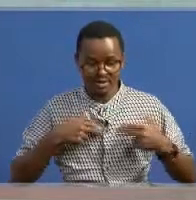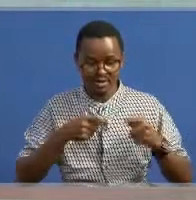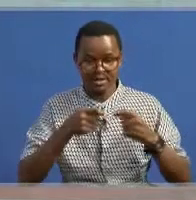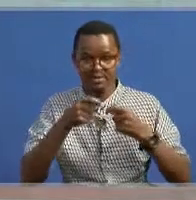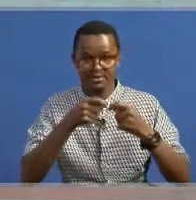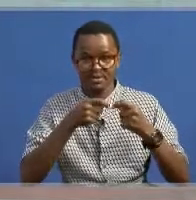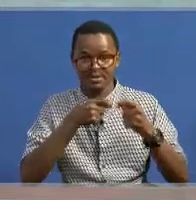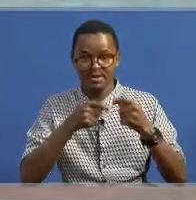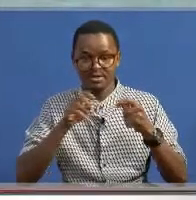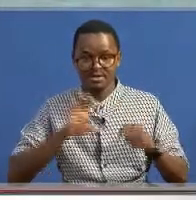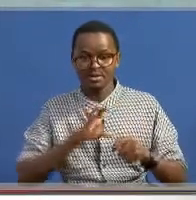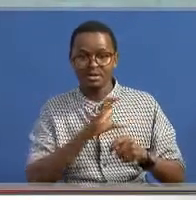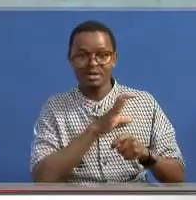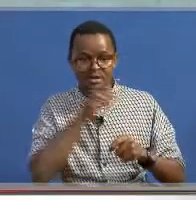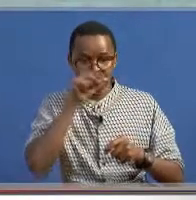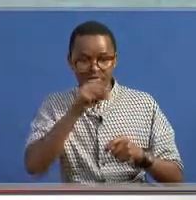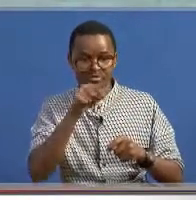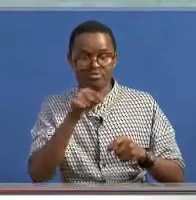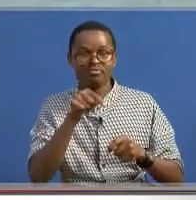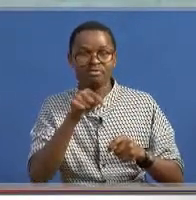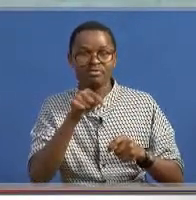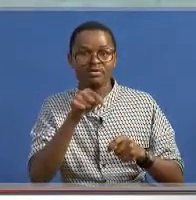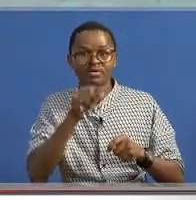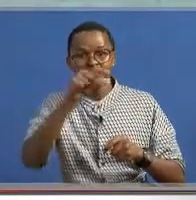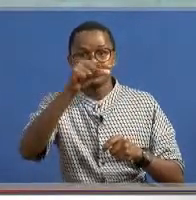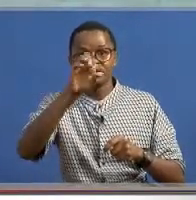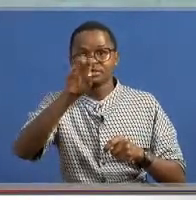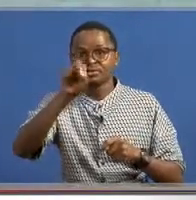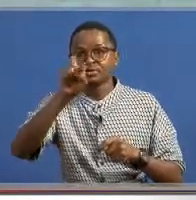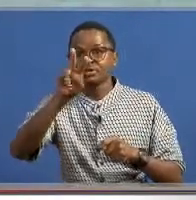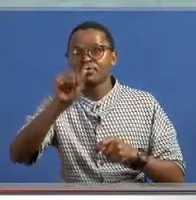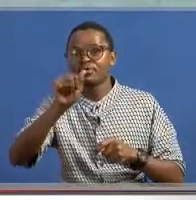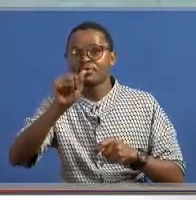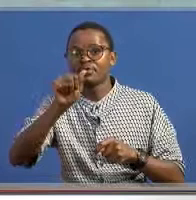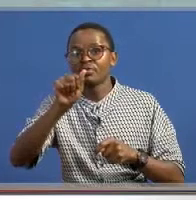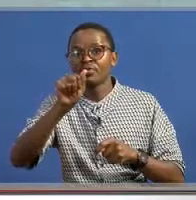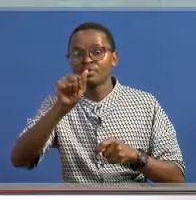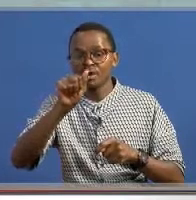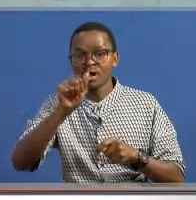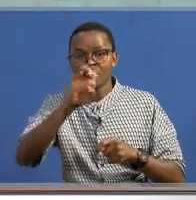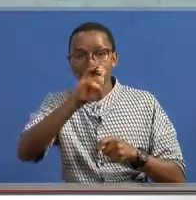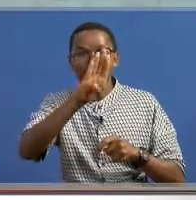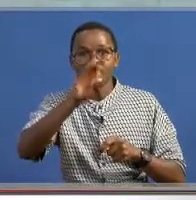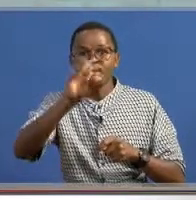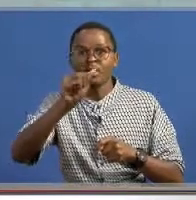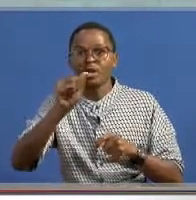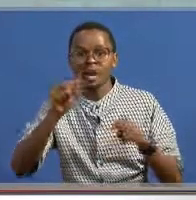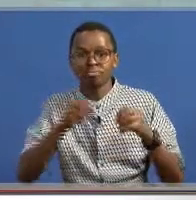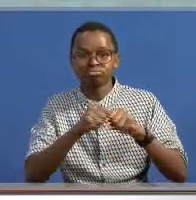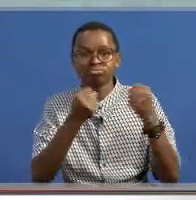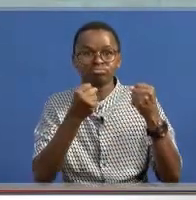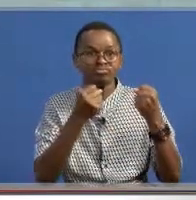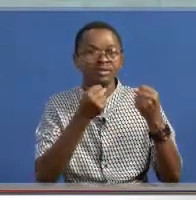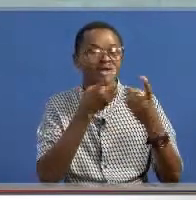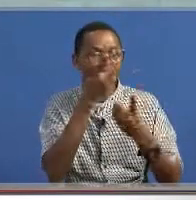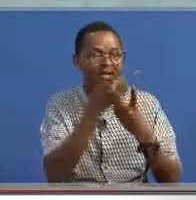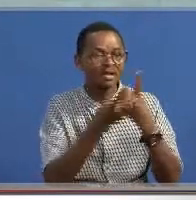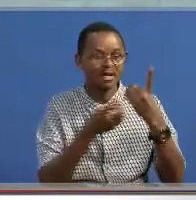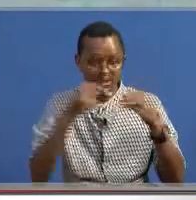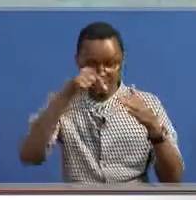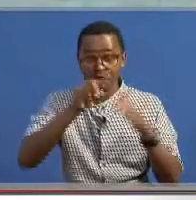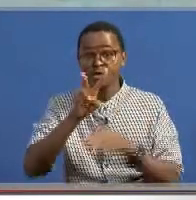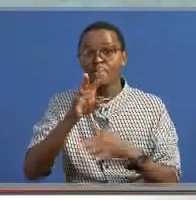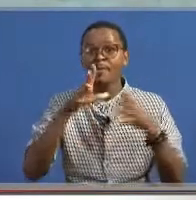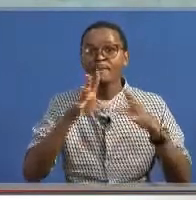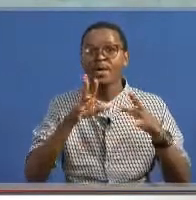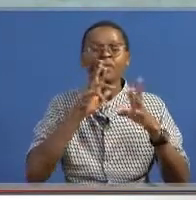Regulations Emergency Committee today convened in Geneva to discuss the way forward regarding Ebola outbreak. The deliberation comes just a day after 2